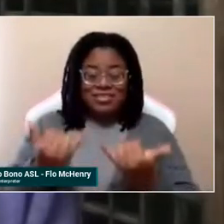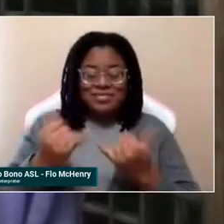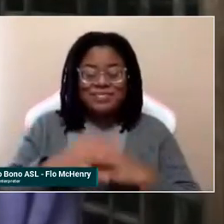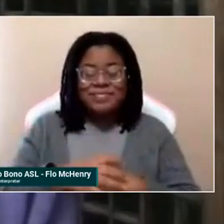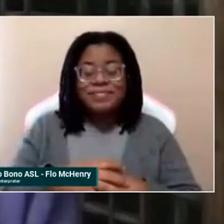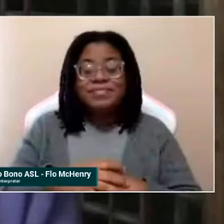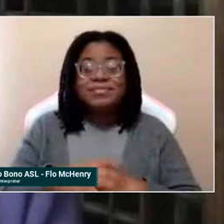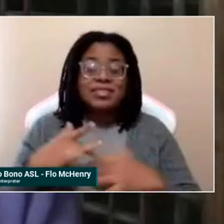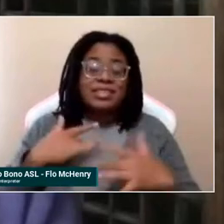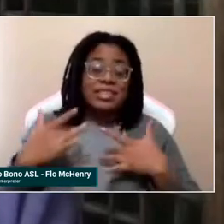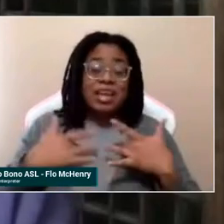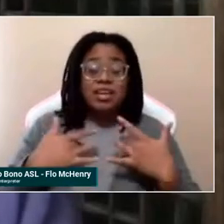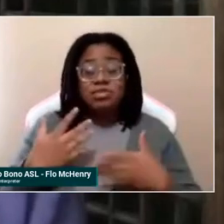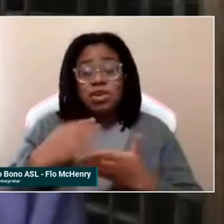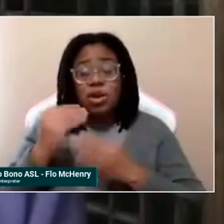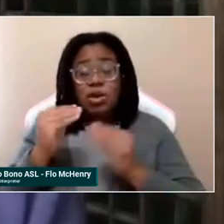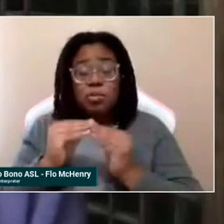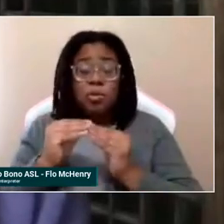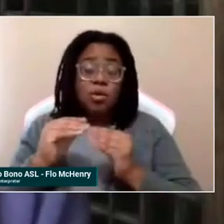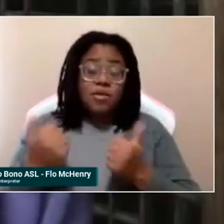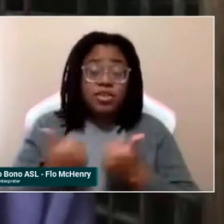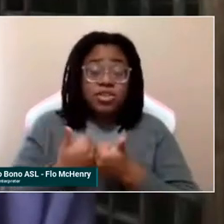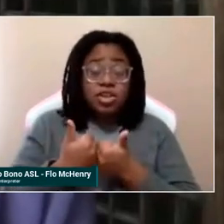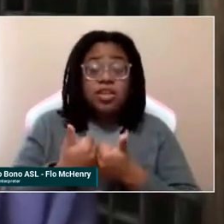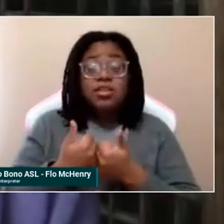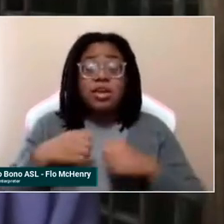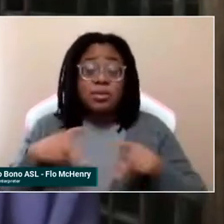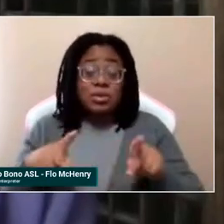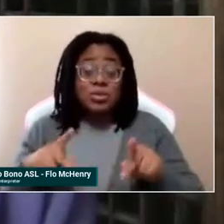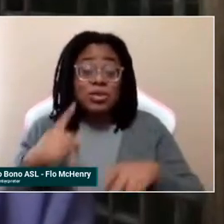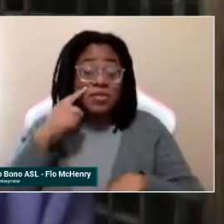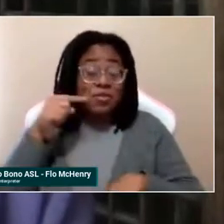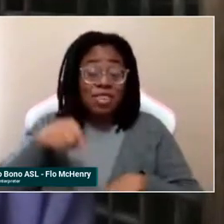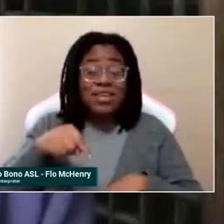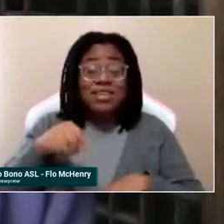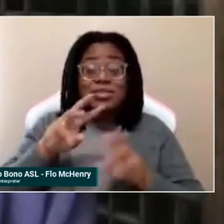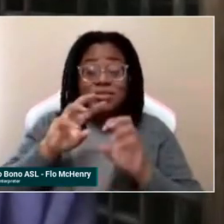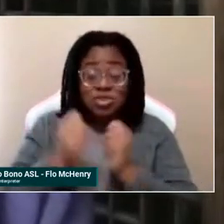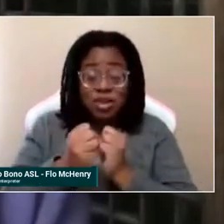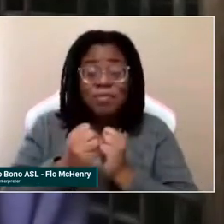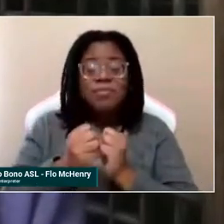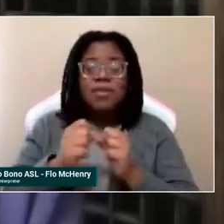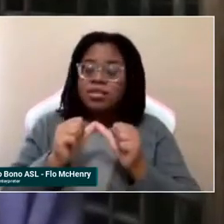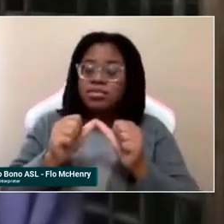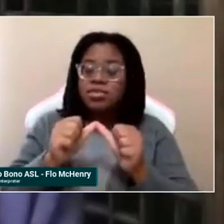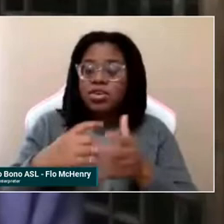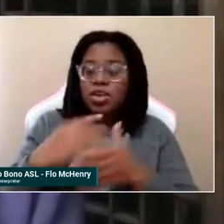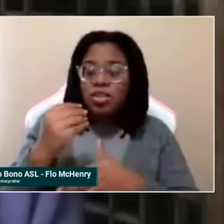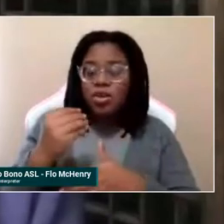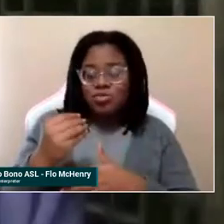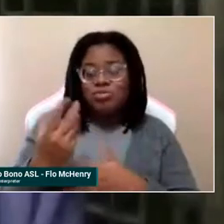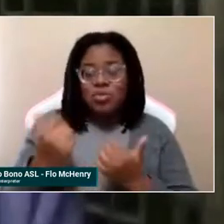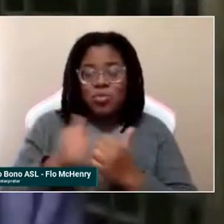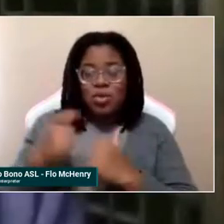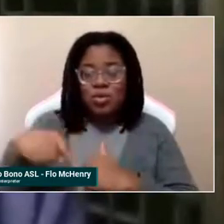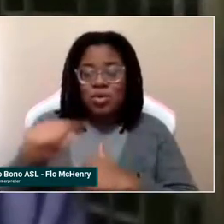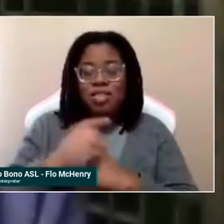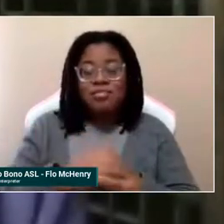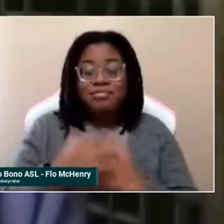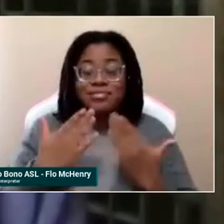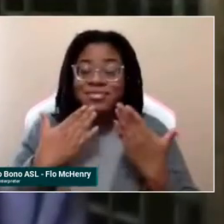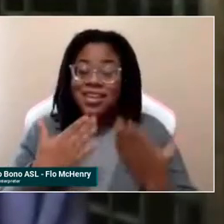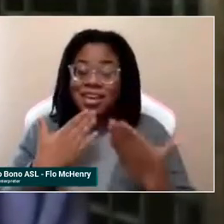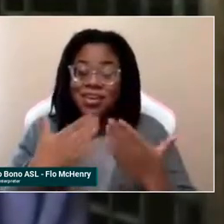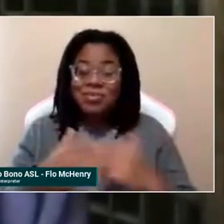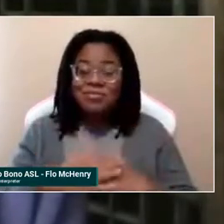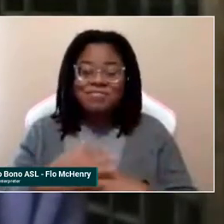learn more about the challenges and opportunities related to climate in this session and to continuing to learn with all of you going forward. So thank you,